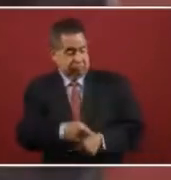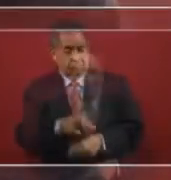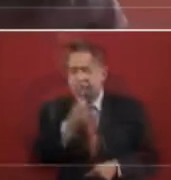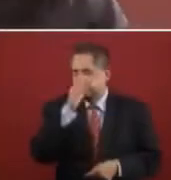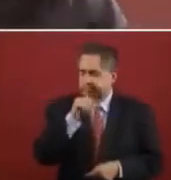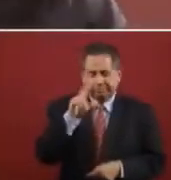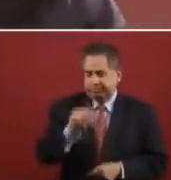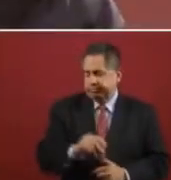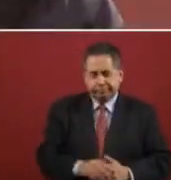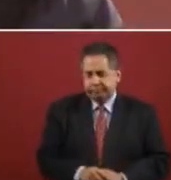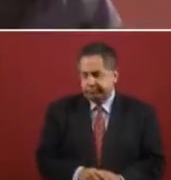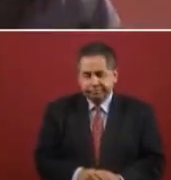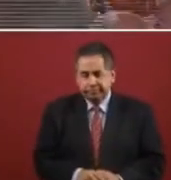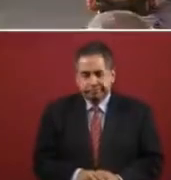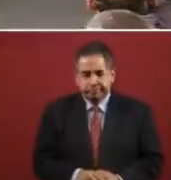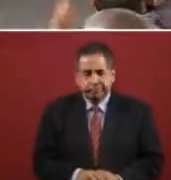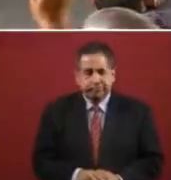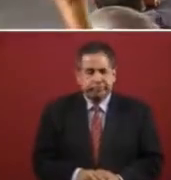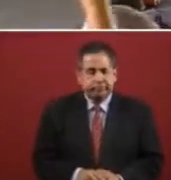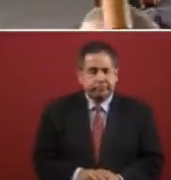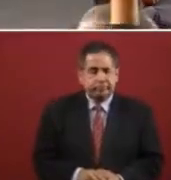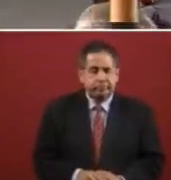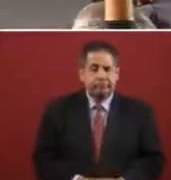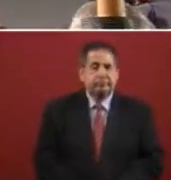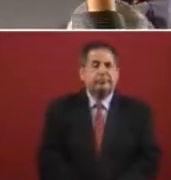with poor people.